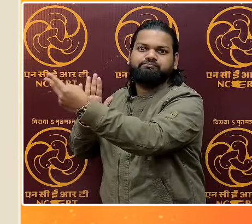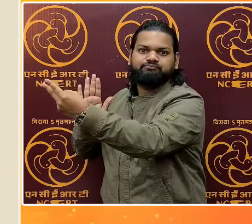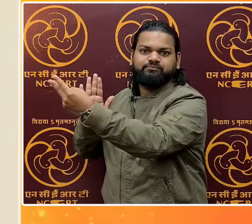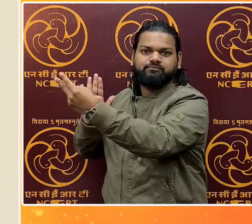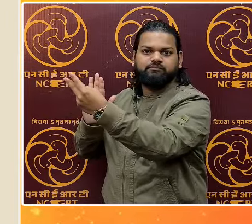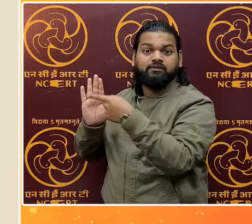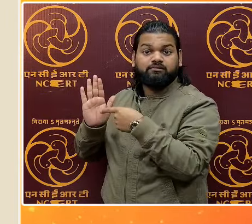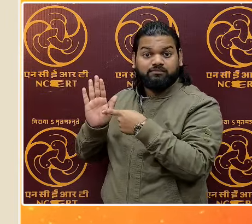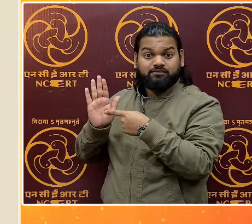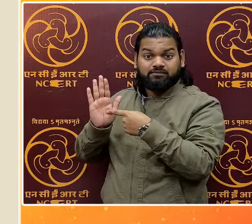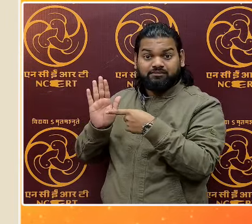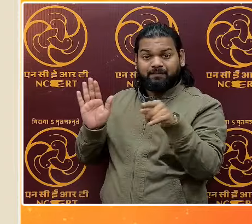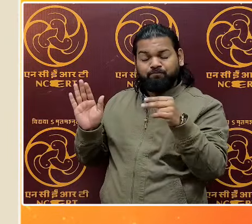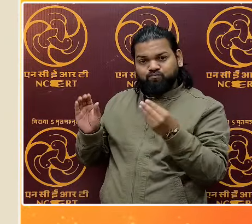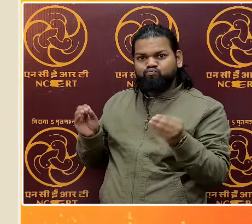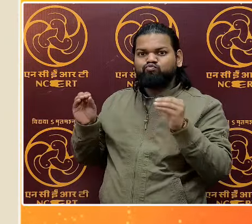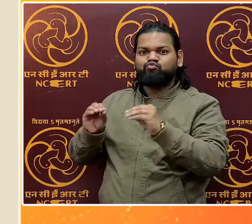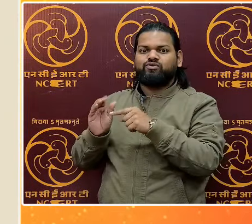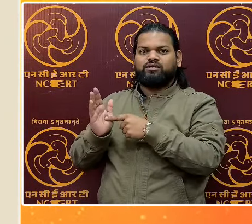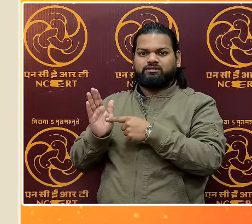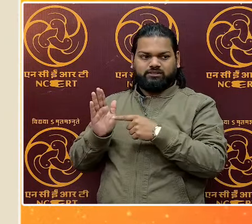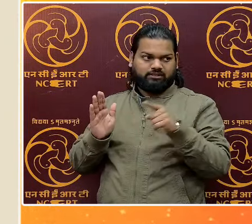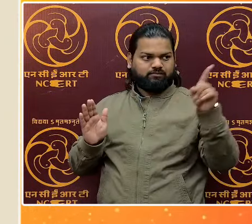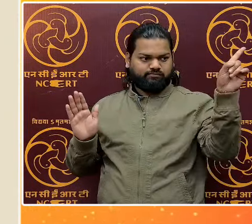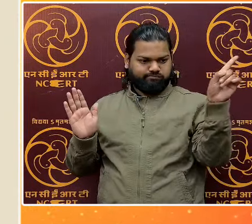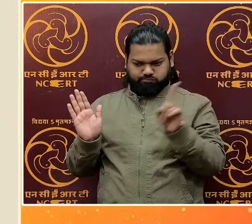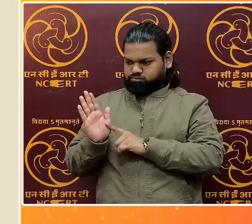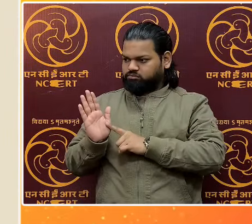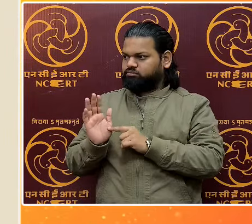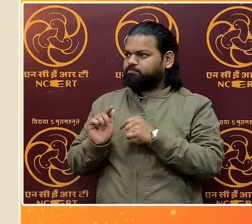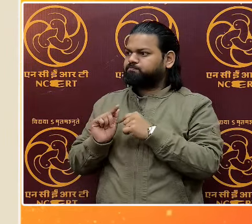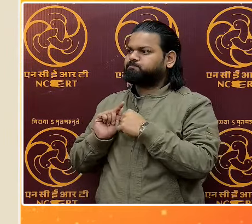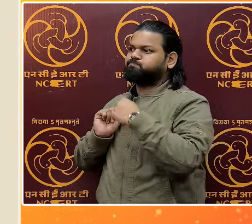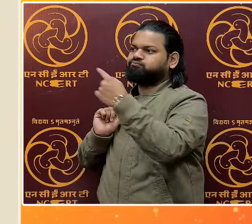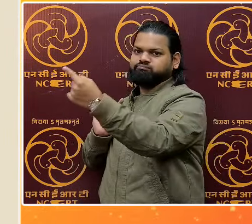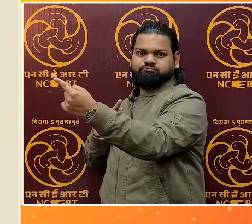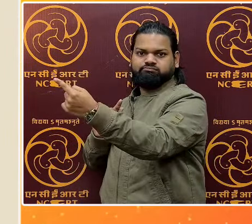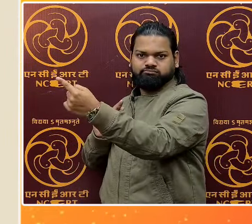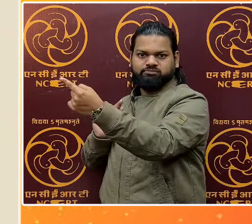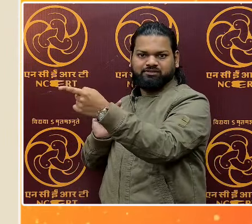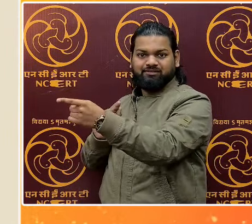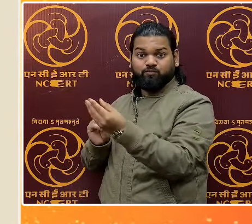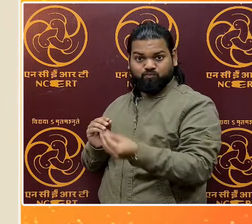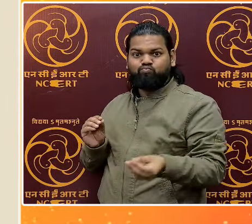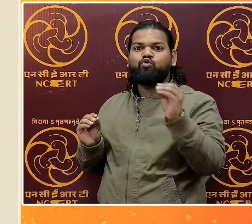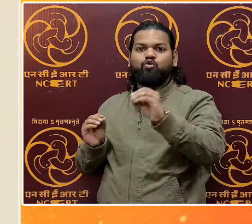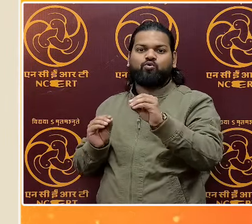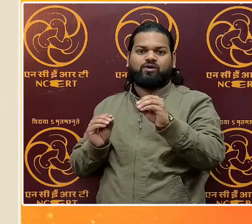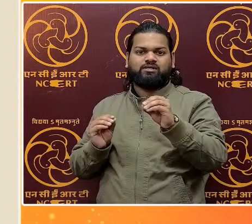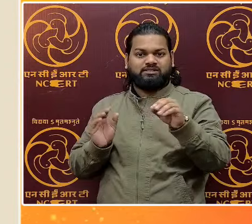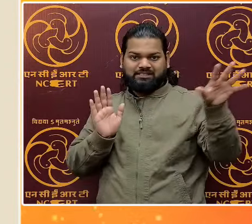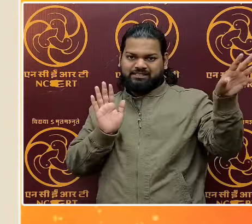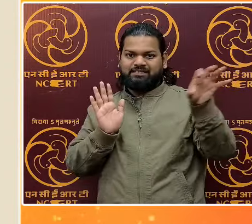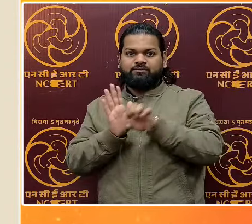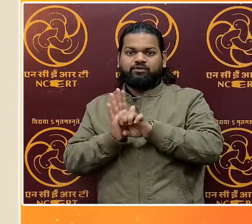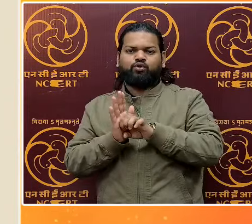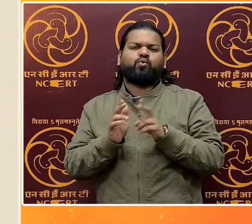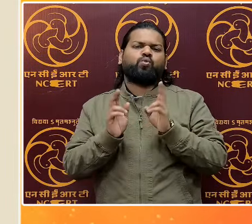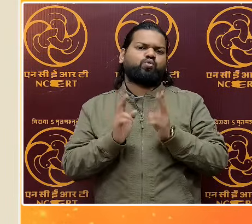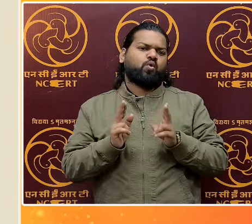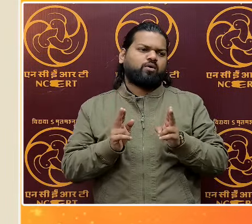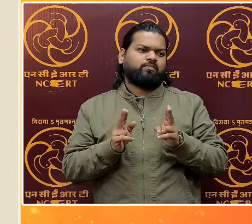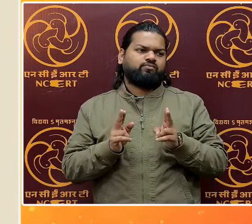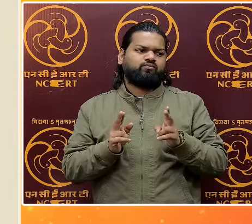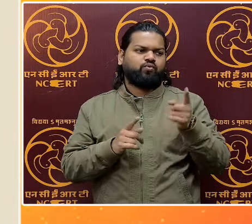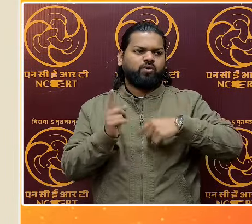and on reflection it is moving in the other direction. Then we have this one more ray that is called as normal.